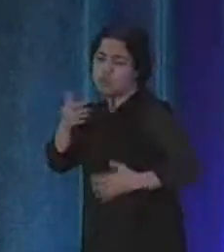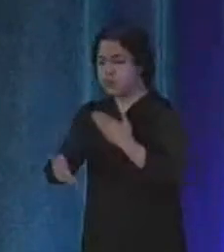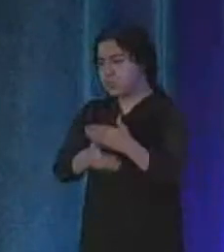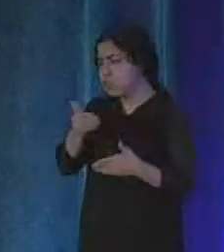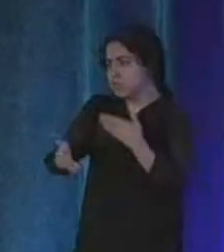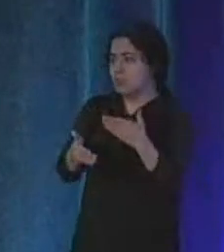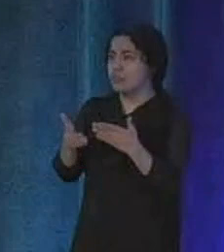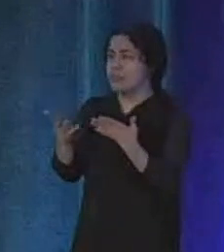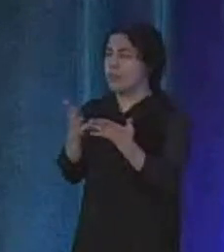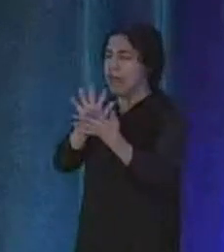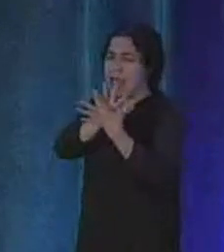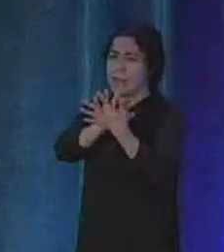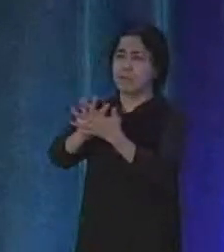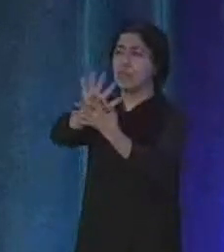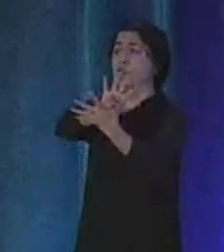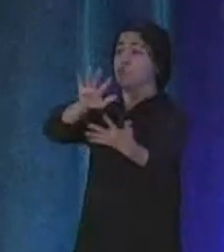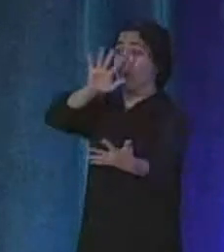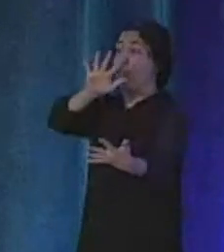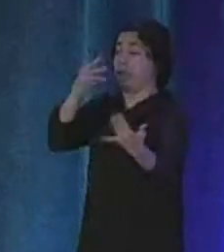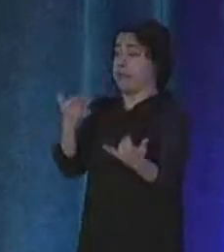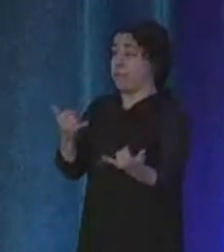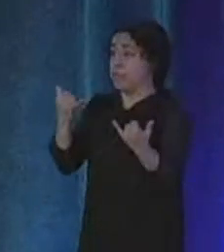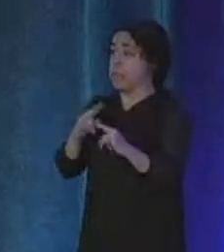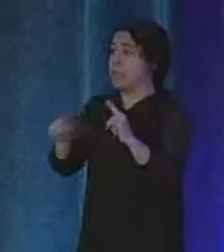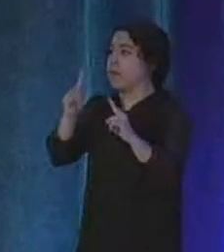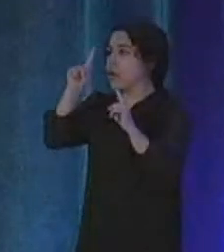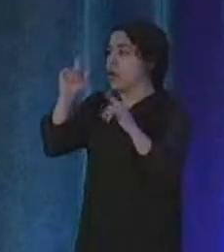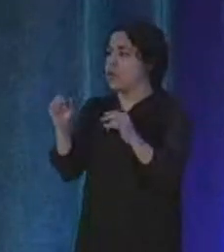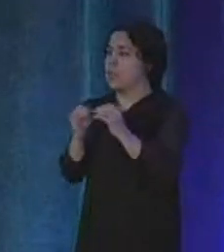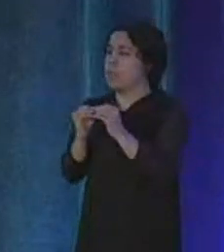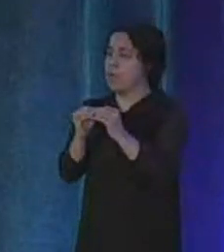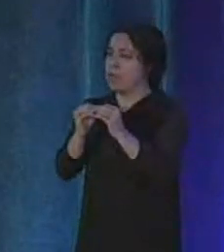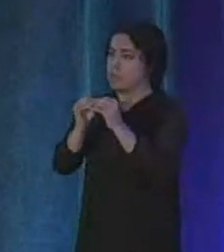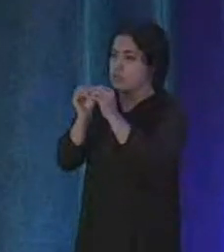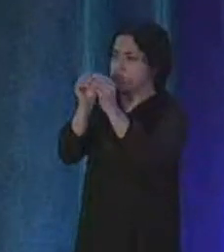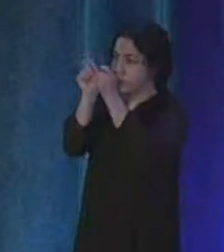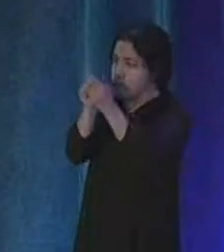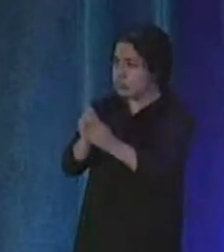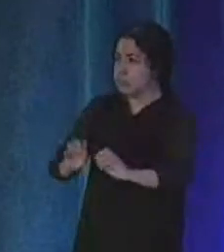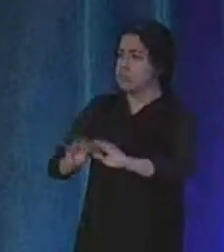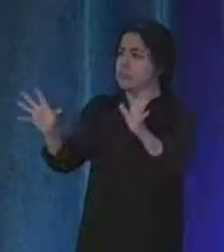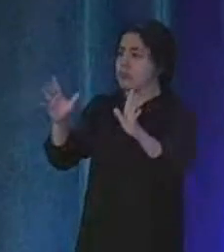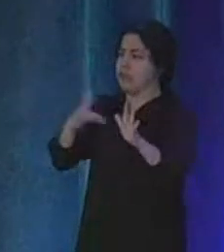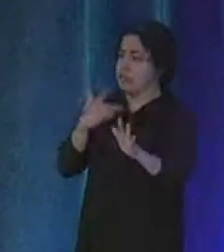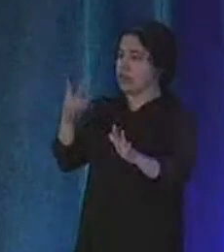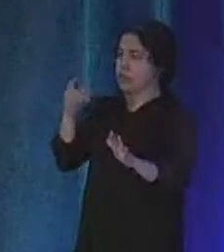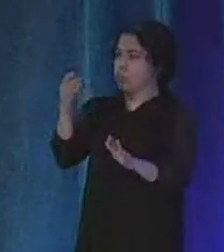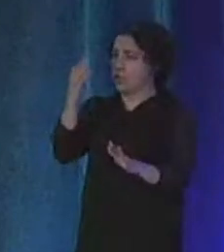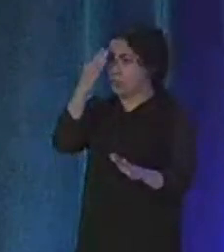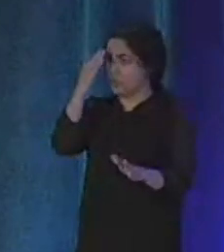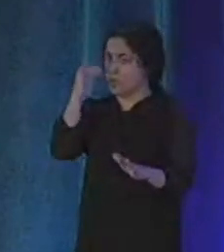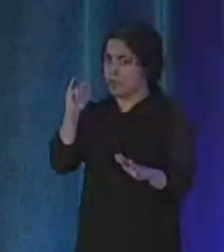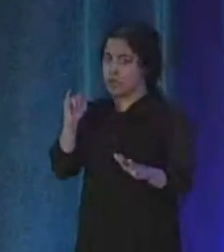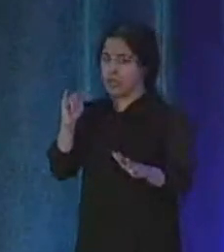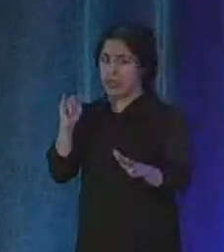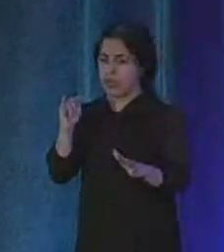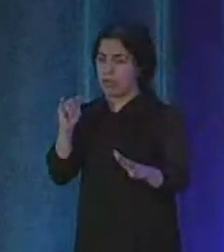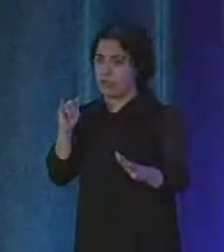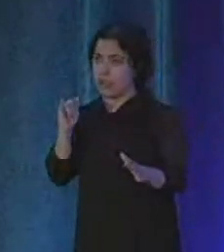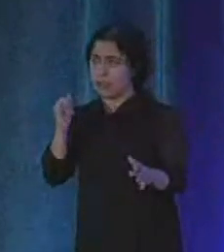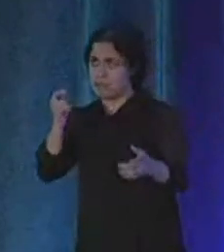something abstract to you right now, though, but I hope to make that more concrete and something that you feel like you can hold in your hand and, like I said, on and off like a light switch,